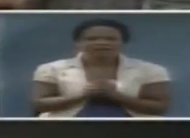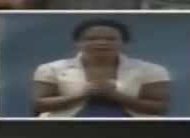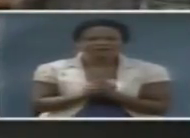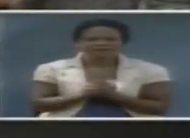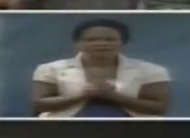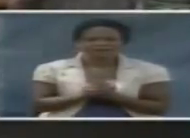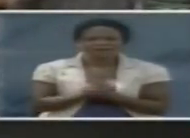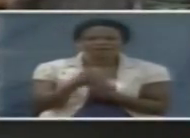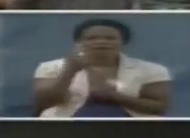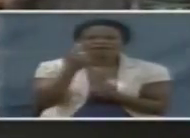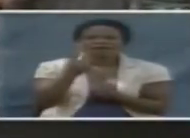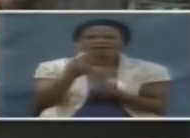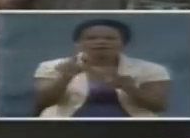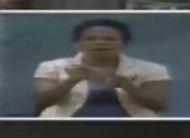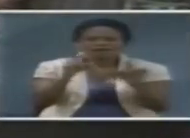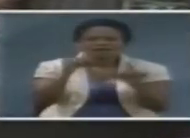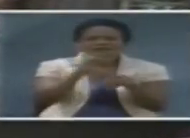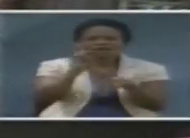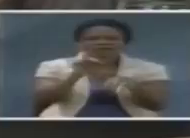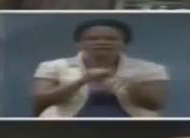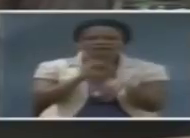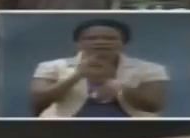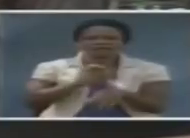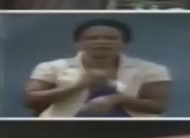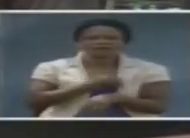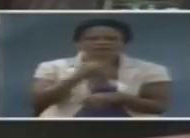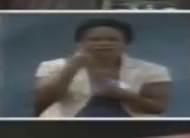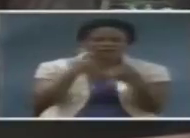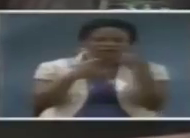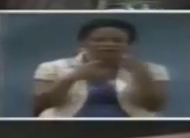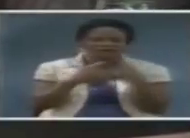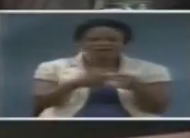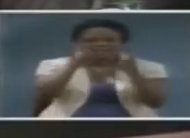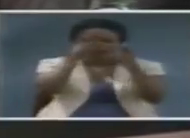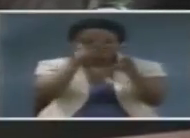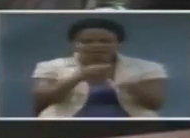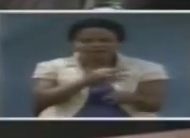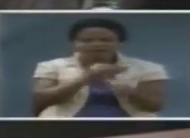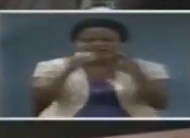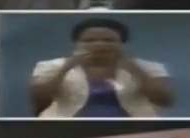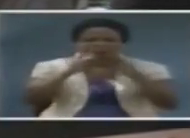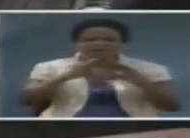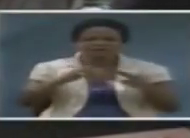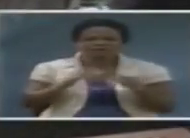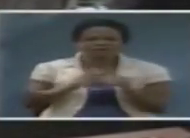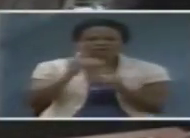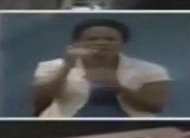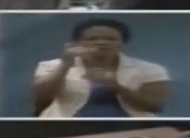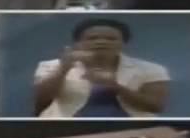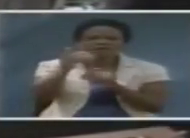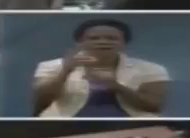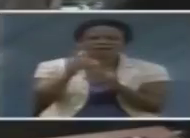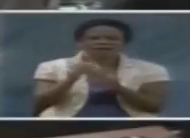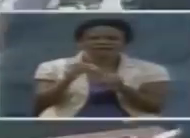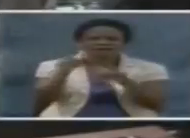free. One land and one nation is our cry. Dignity and peace